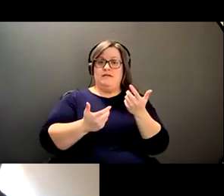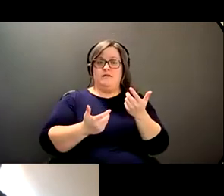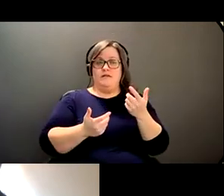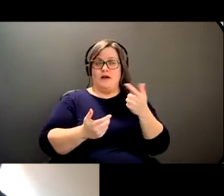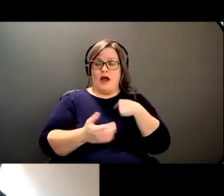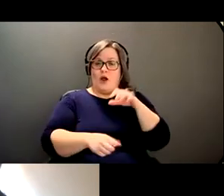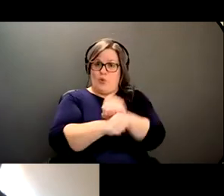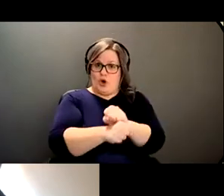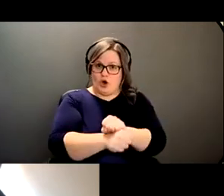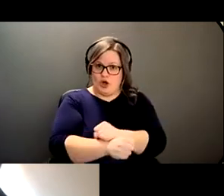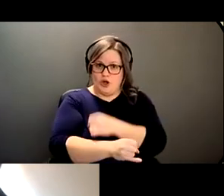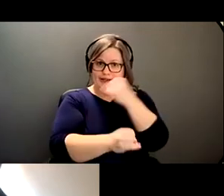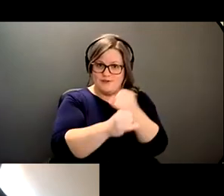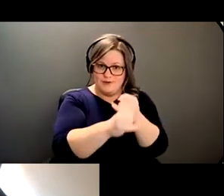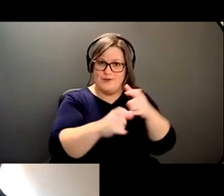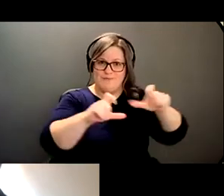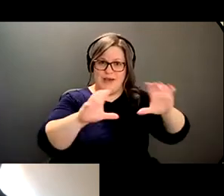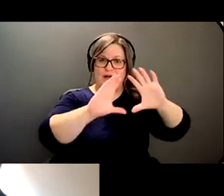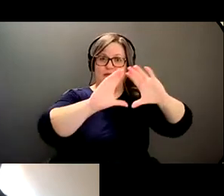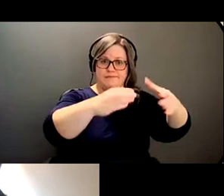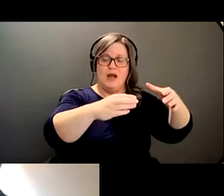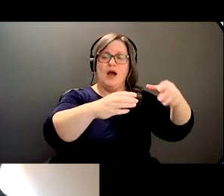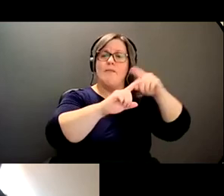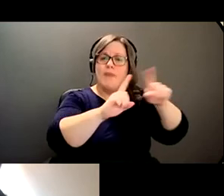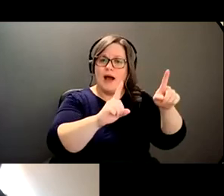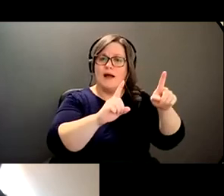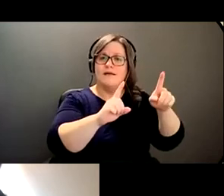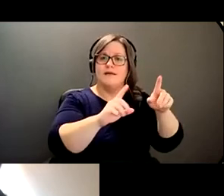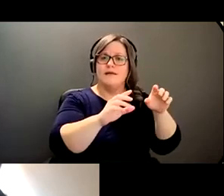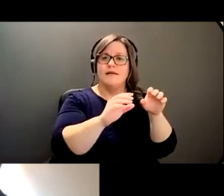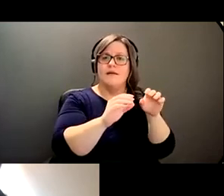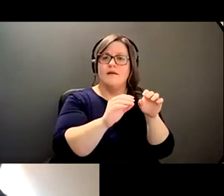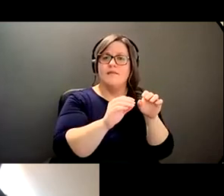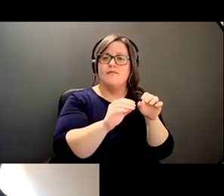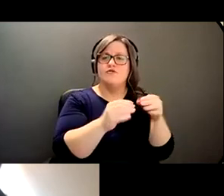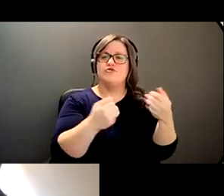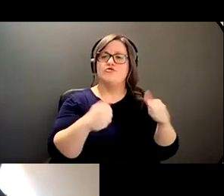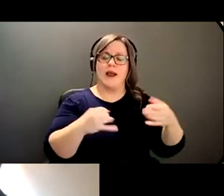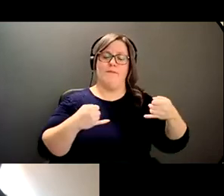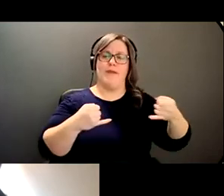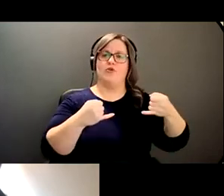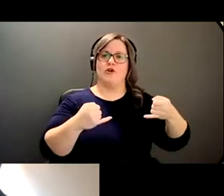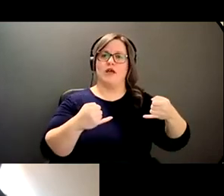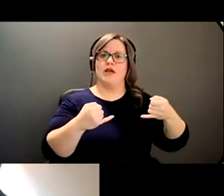institution, because recognizing there are these boundaries, but at the same time, we want to try and work outside of those boundaries. And it's often looking